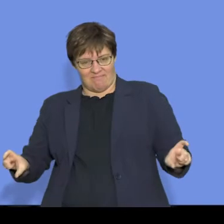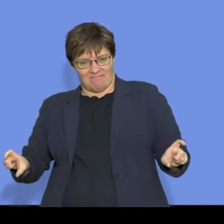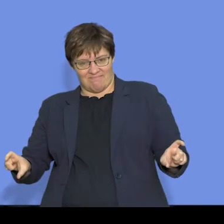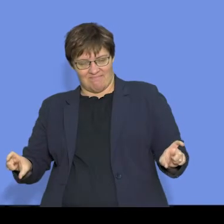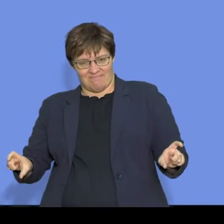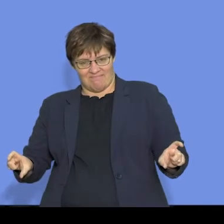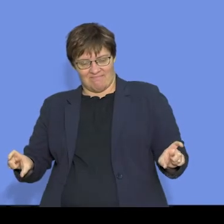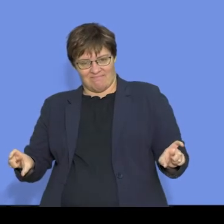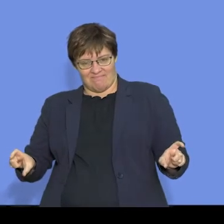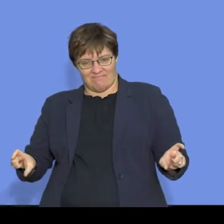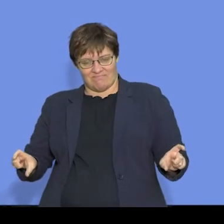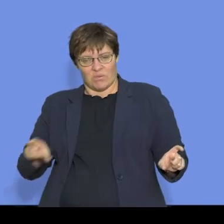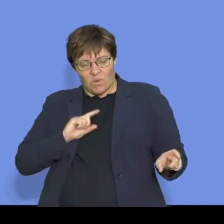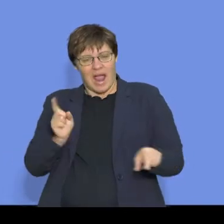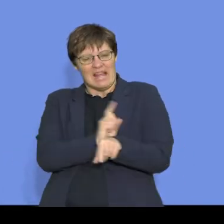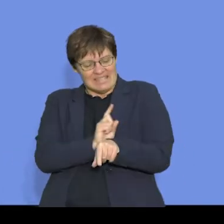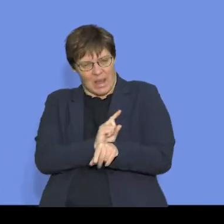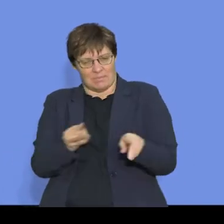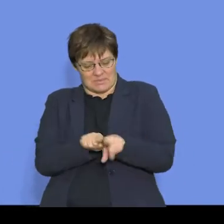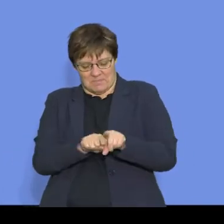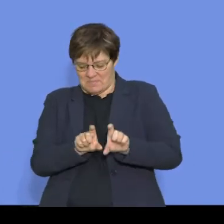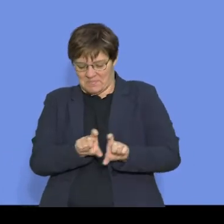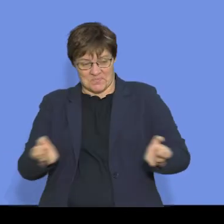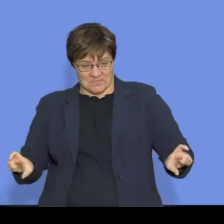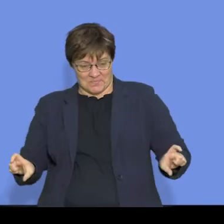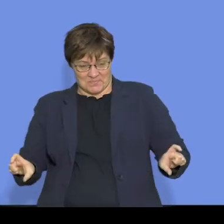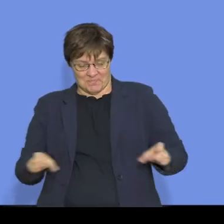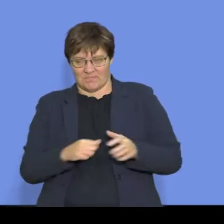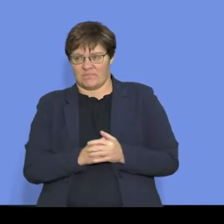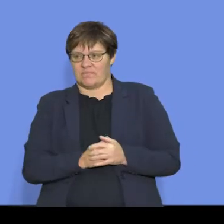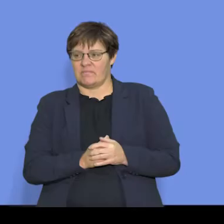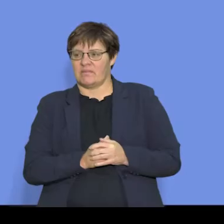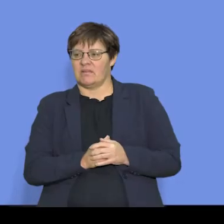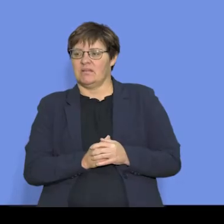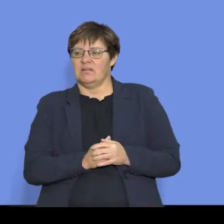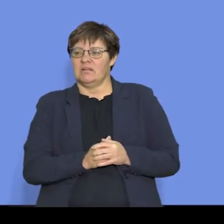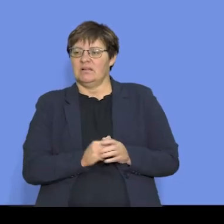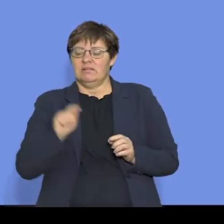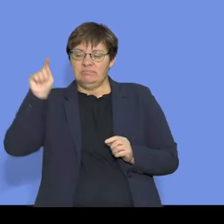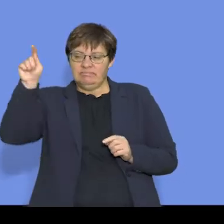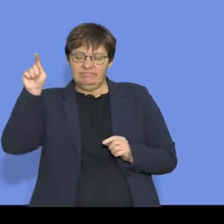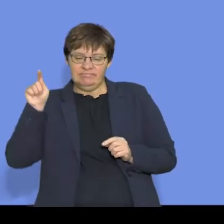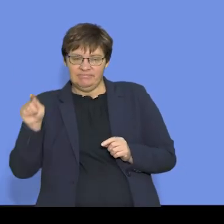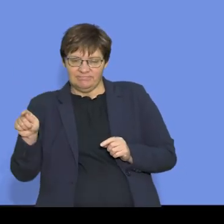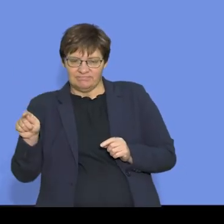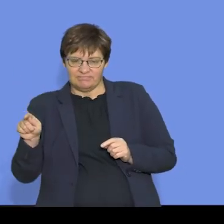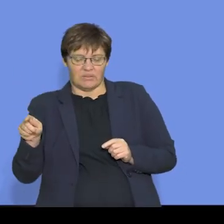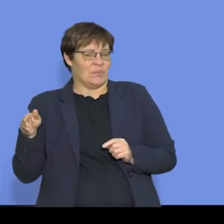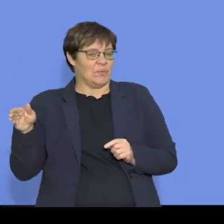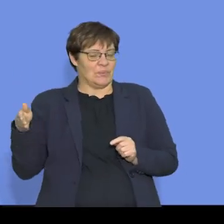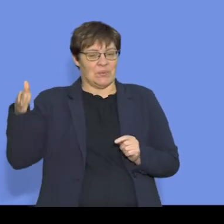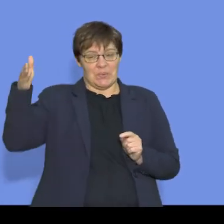layer on the opposite side of the valley. These ones, no